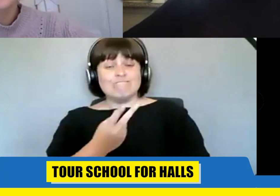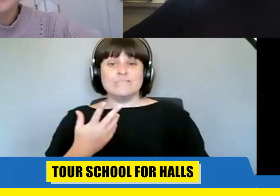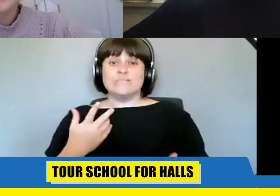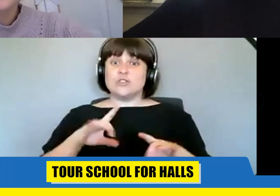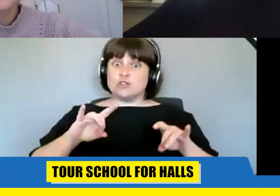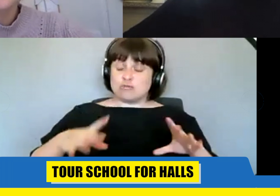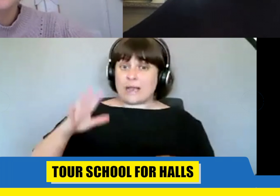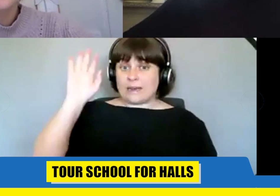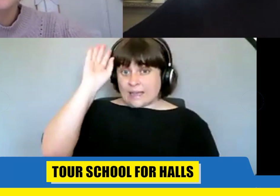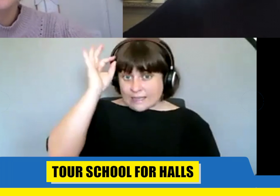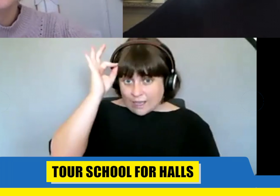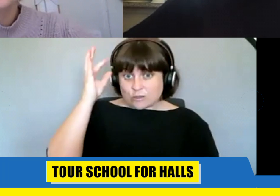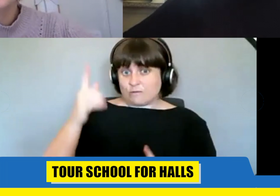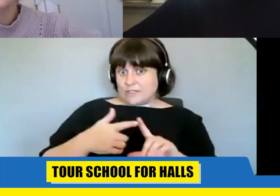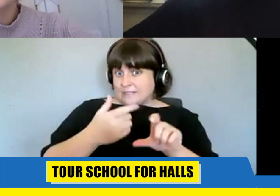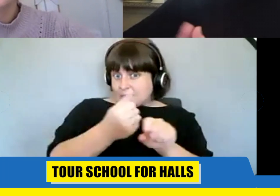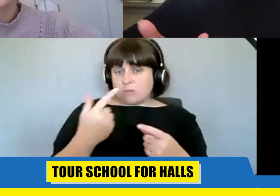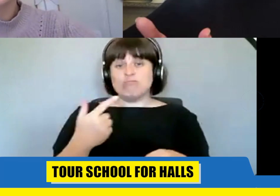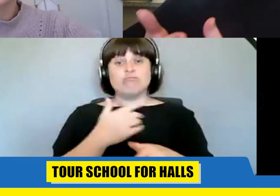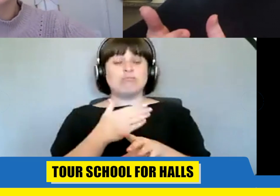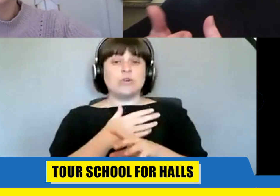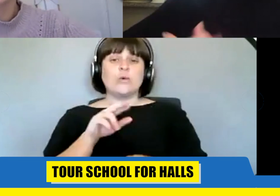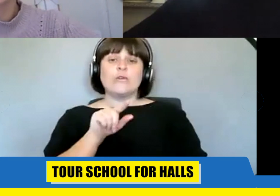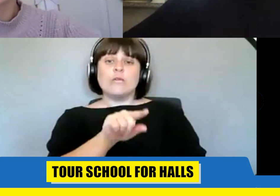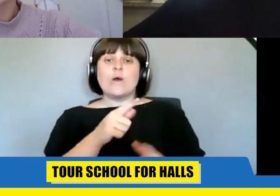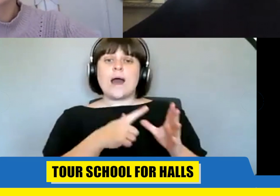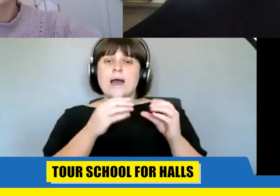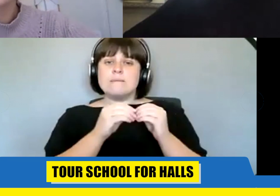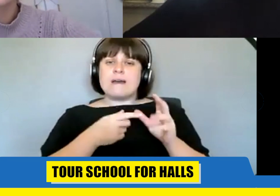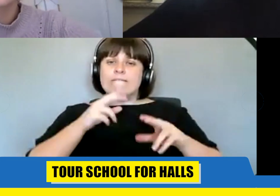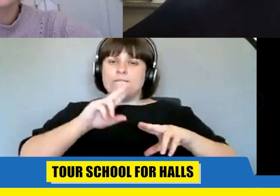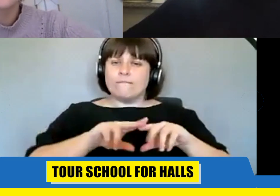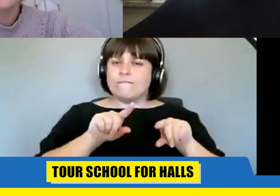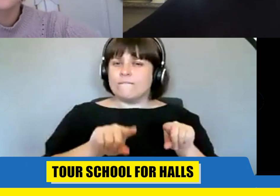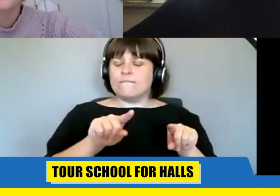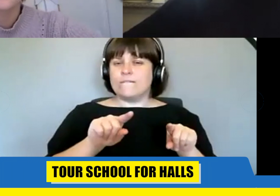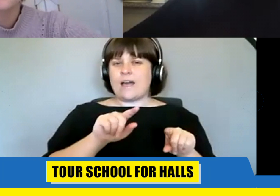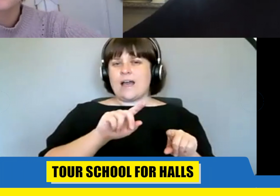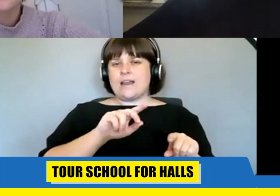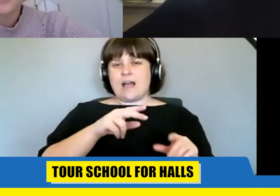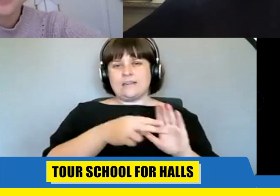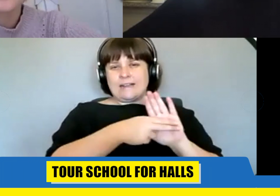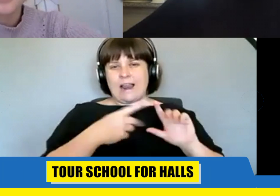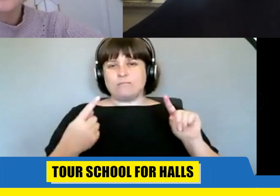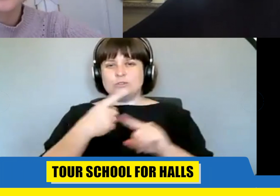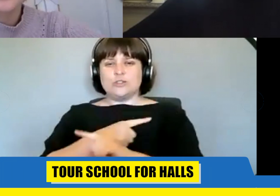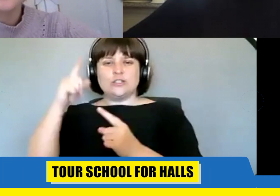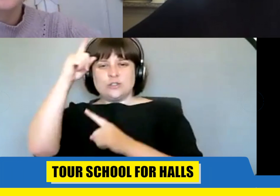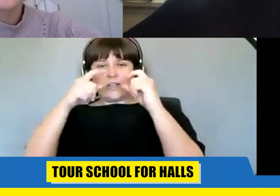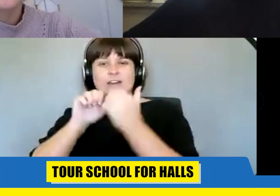Council. I've worked for what was then called ABAF, which is now Creative Partnerships Australia.